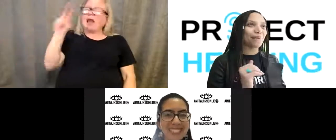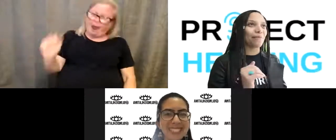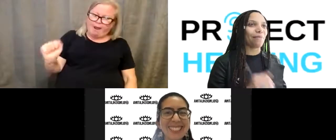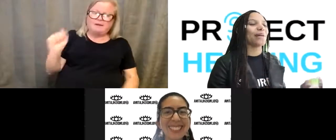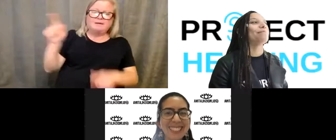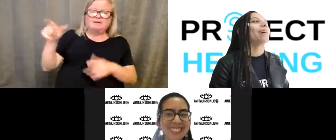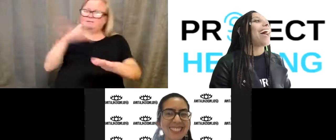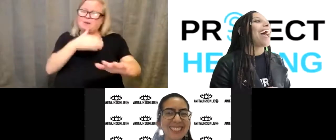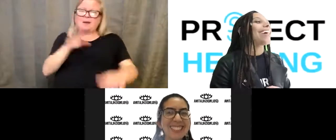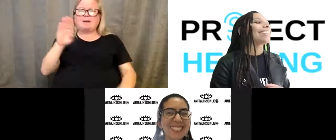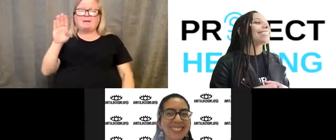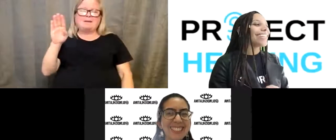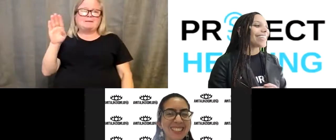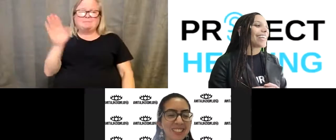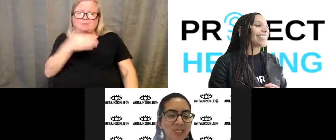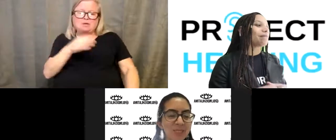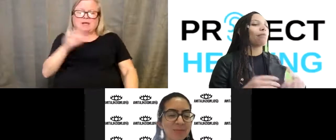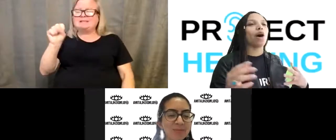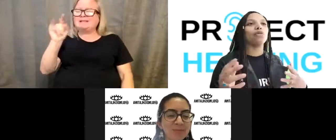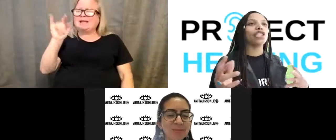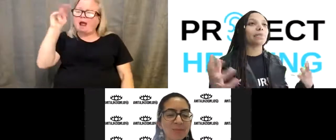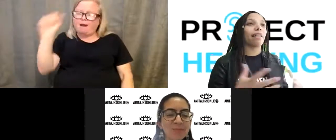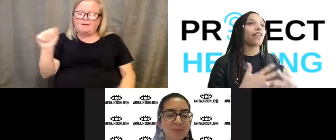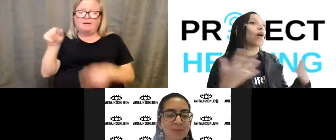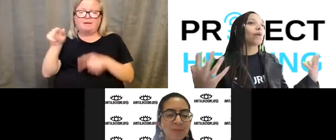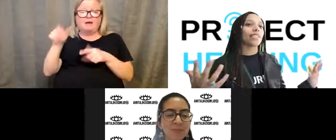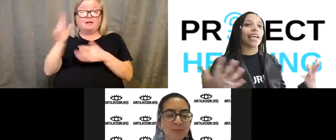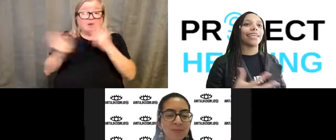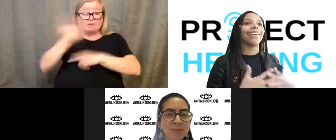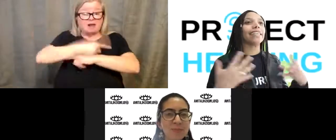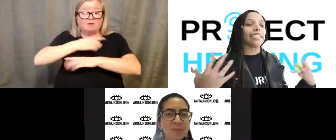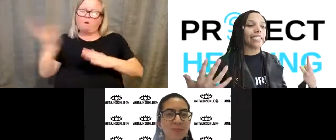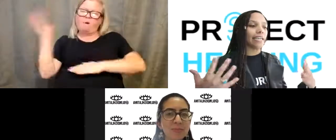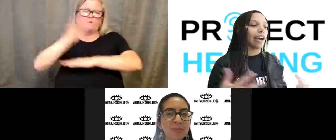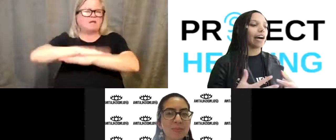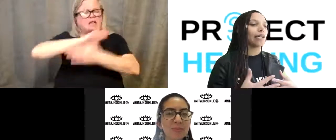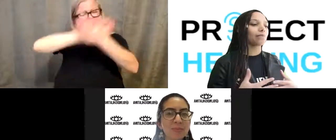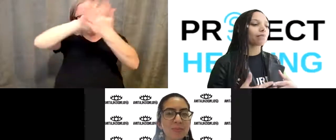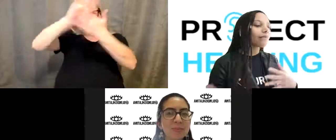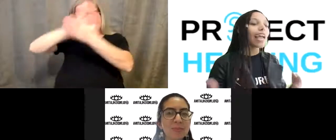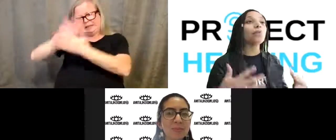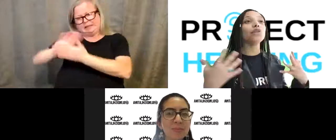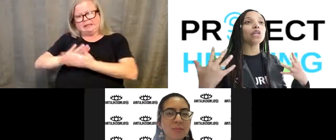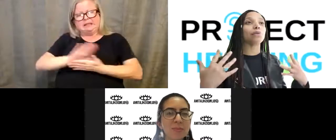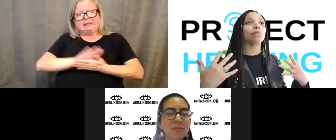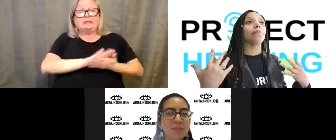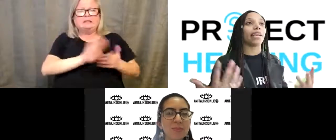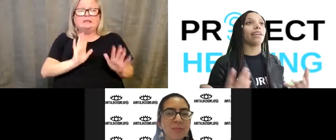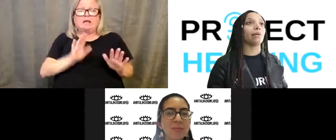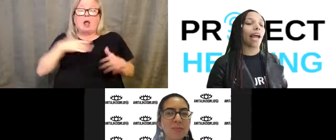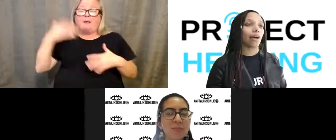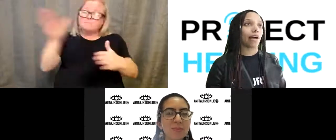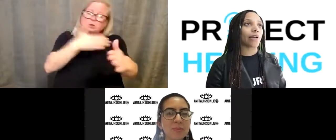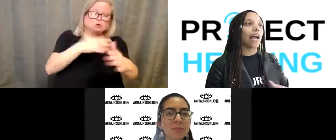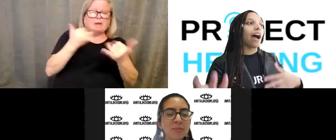Bidi Bidi Bam Bam. And on Sundays, my mom would just spend the whole day cleaning, and music would be playing